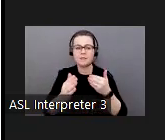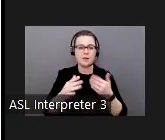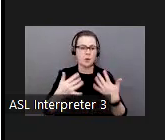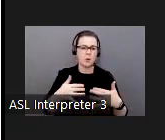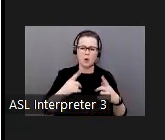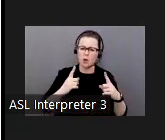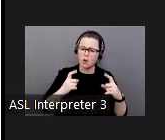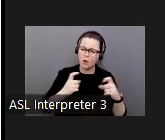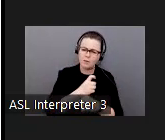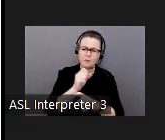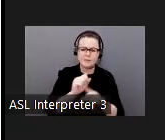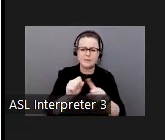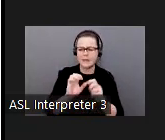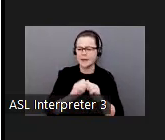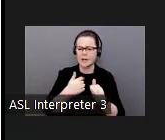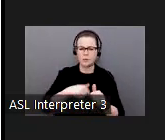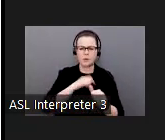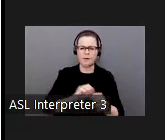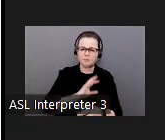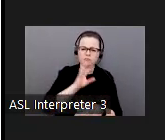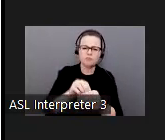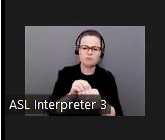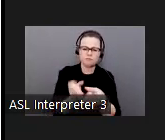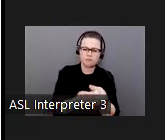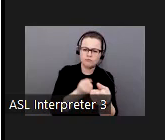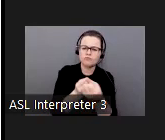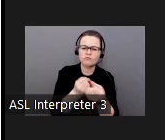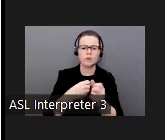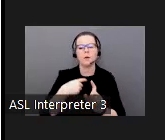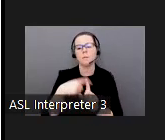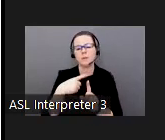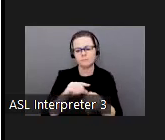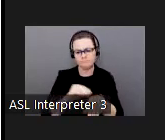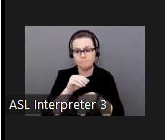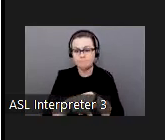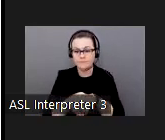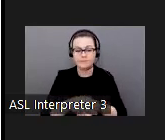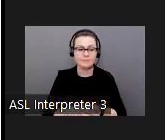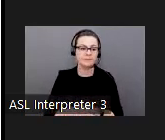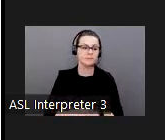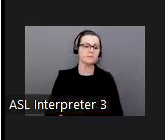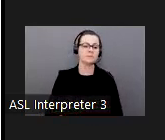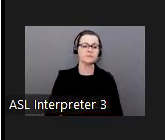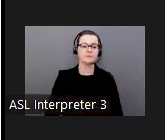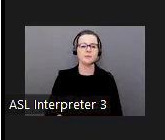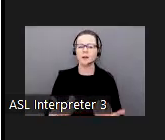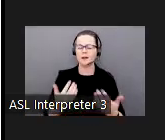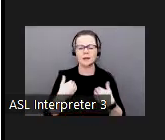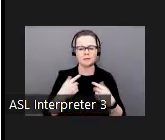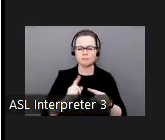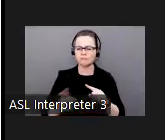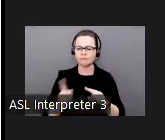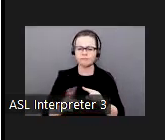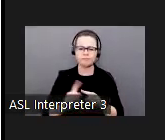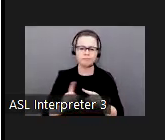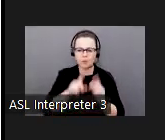issues in good ways. So there's a number of terms that are used in, by different researchers